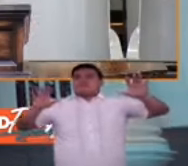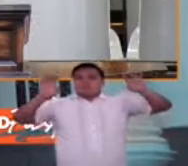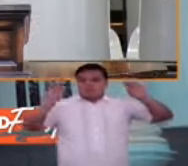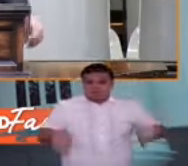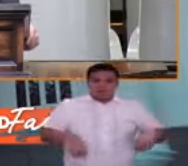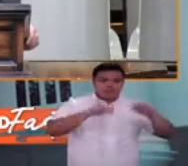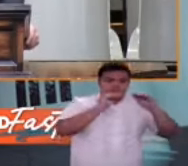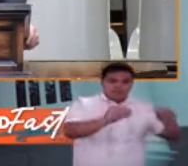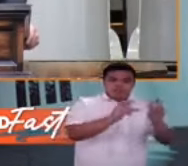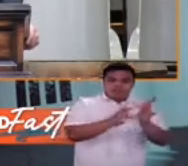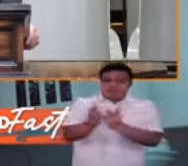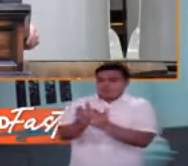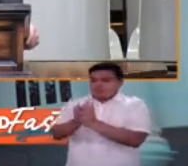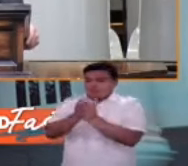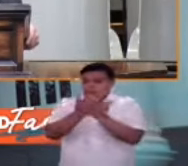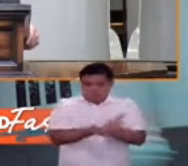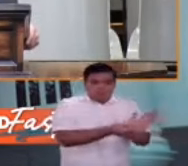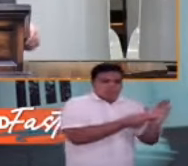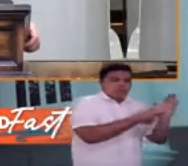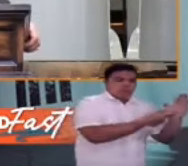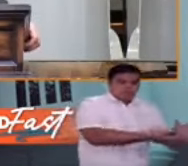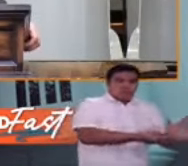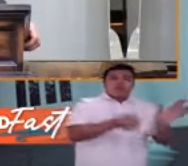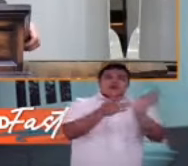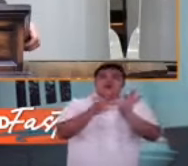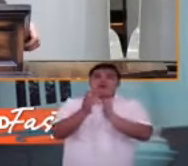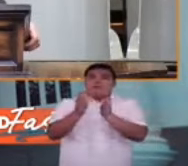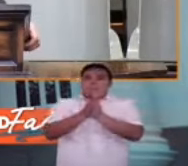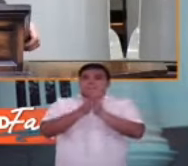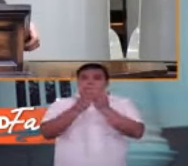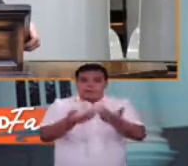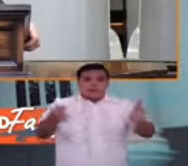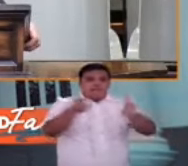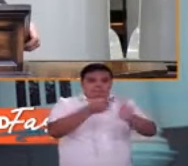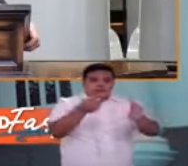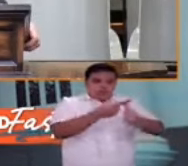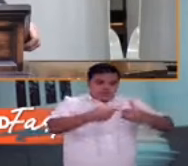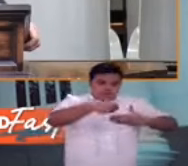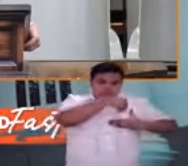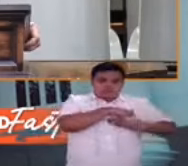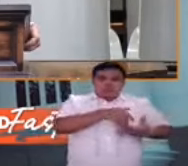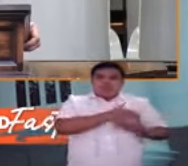teach our children the Word of God, parents, the Word of God must first be in us.